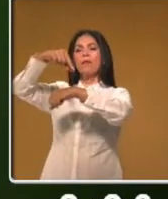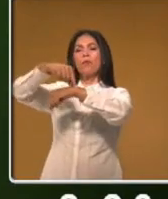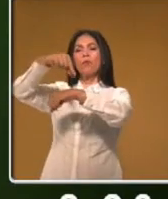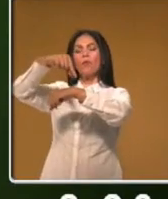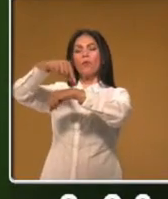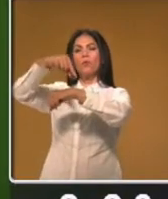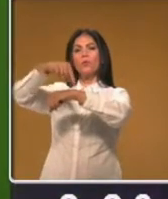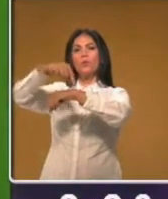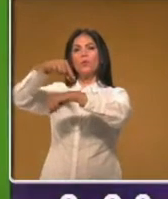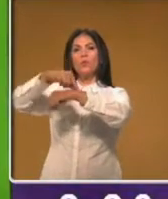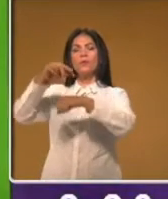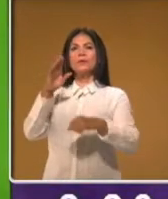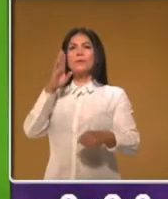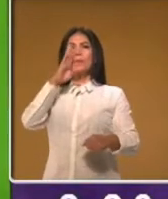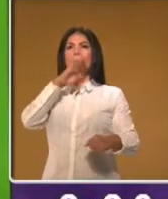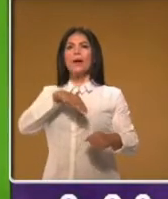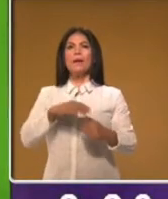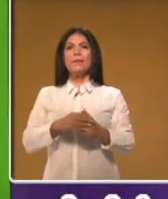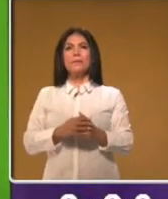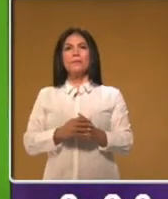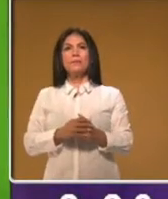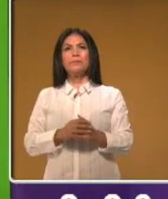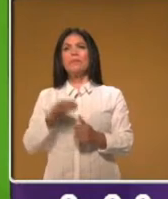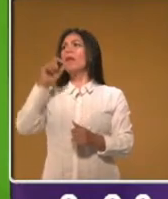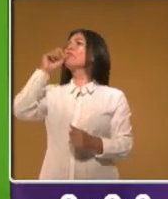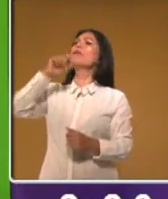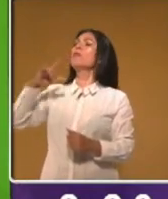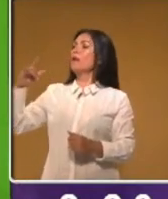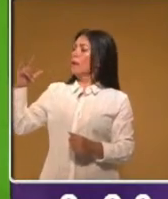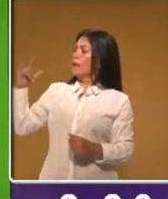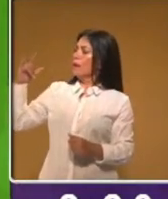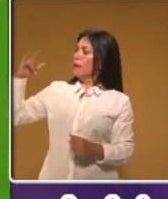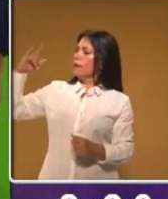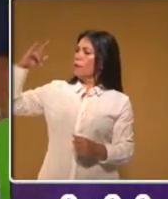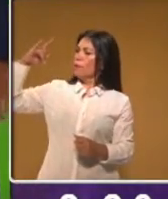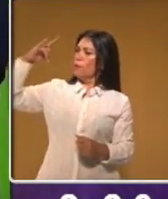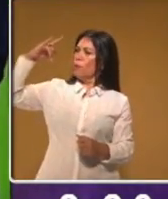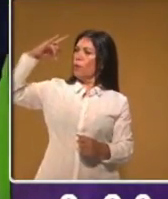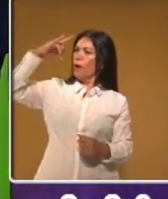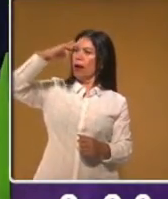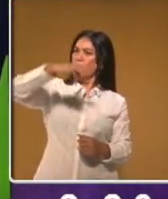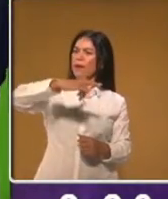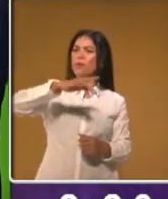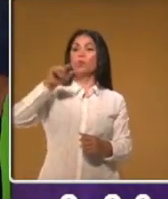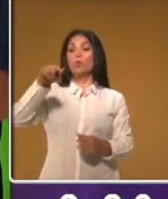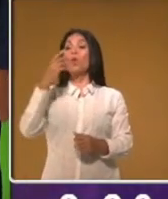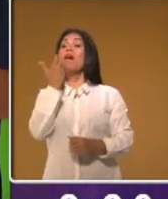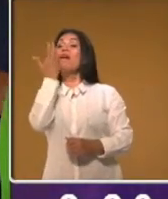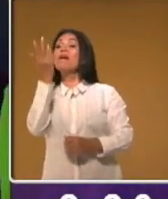When you are at the airport and when you want to travel.